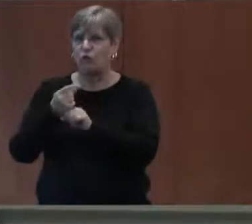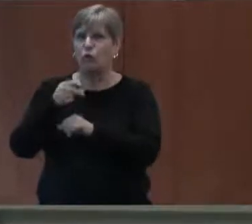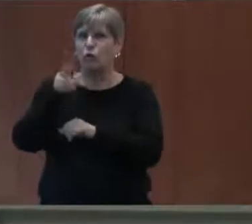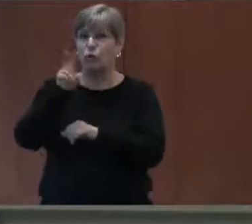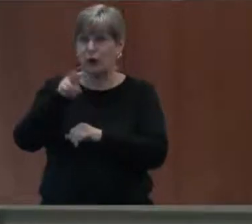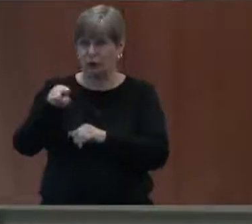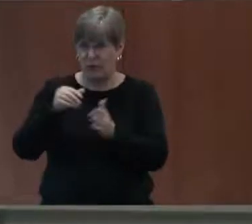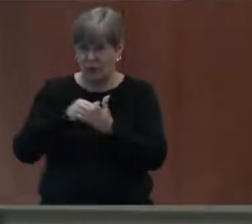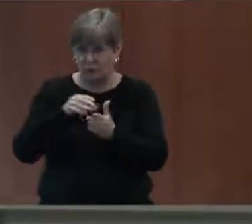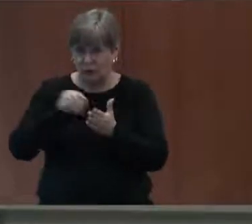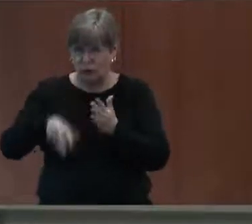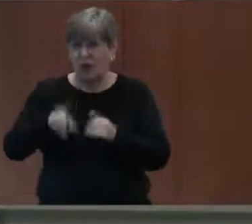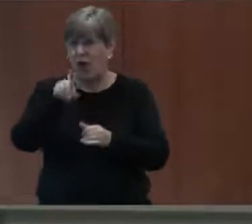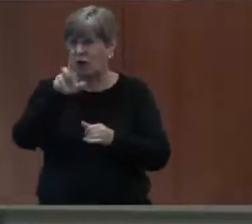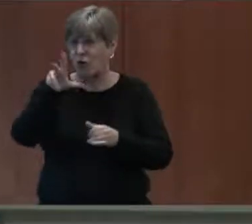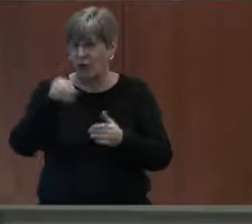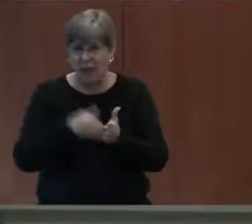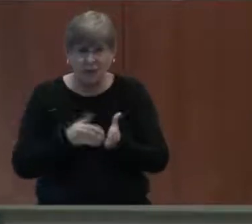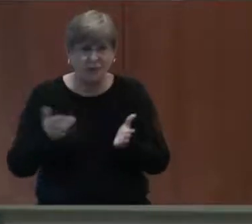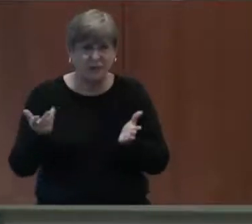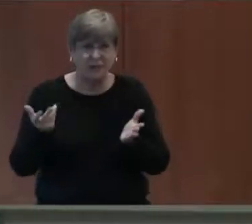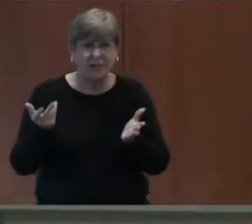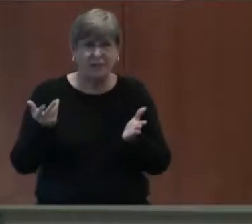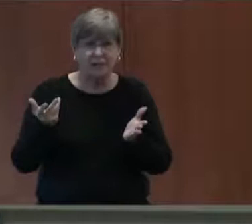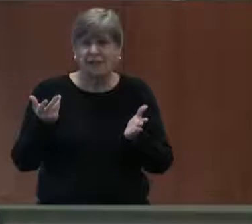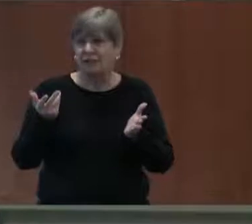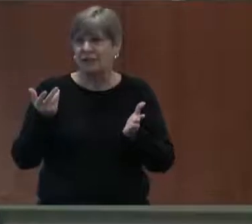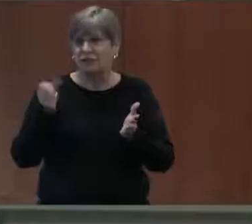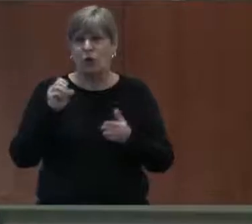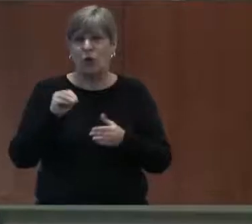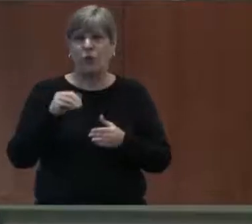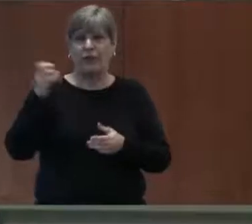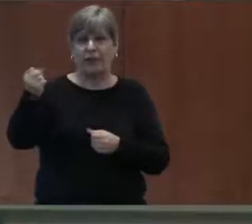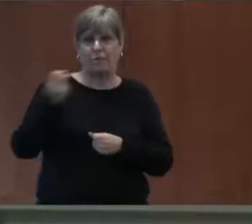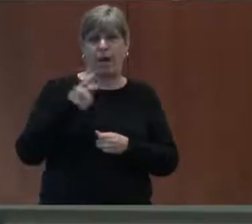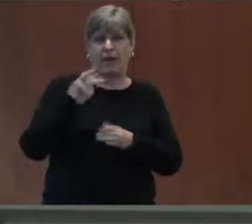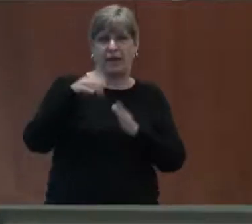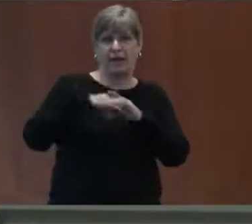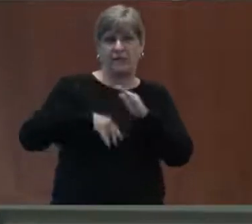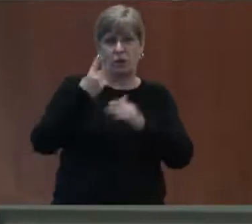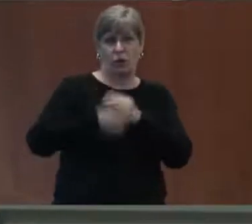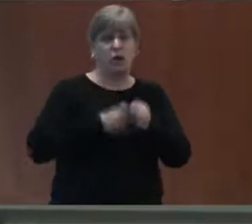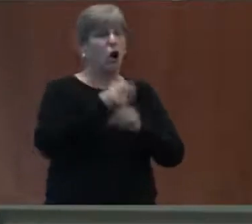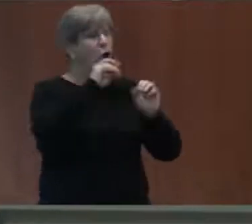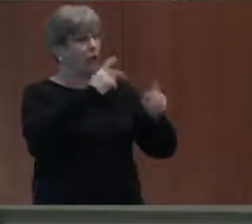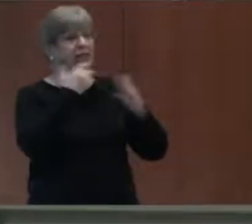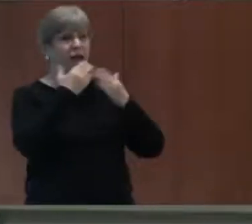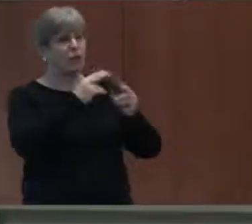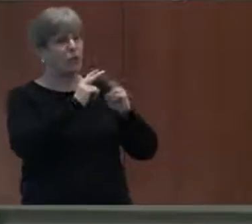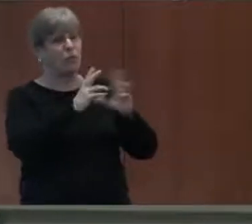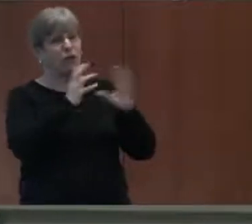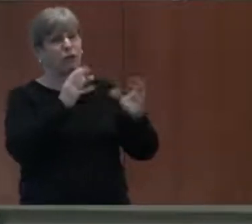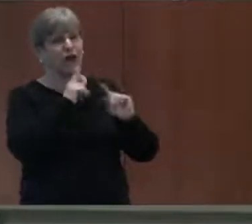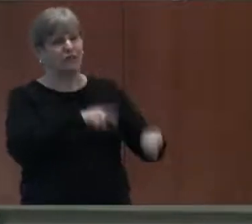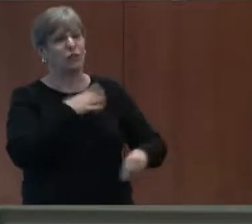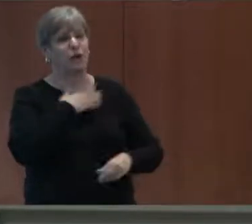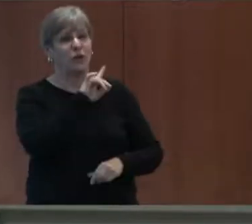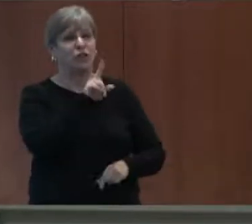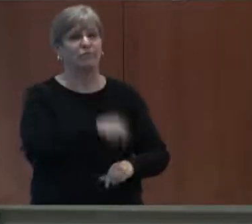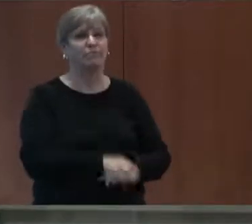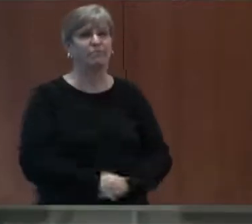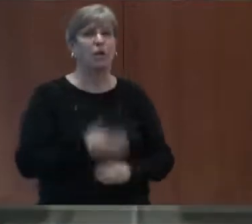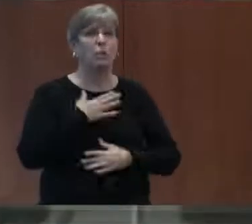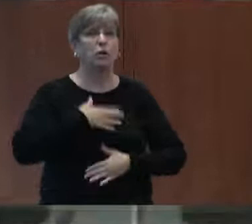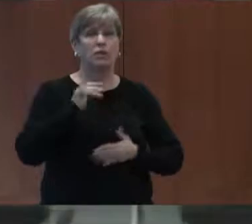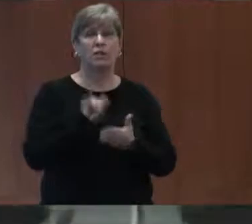it's 130,000. So Get that back in less than a year then. Yeah. Okay. All right. Thank you very much. I appreciate it.